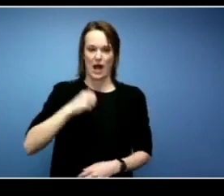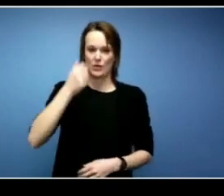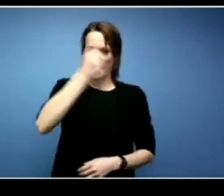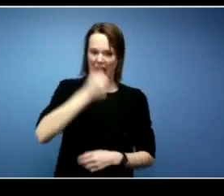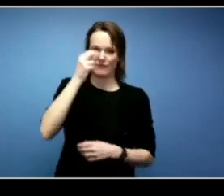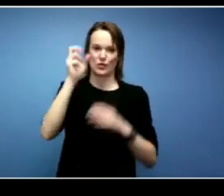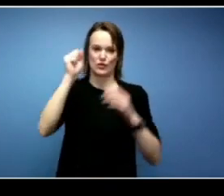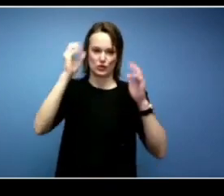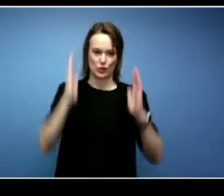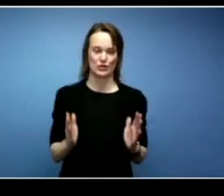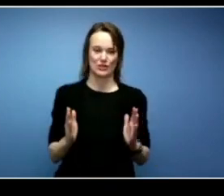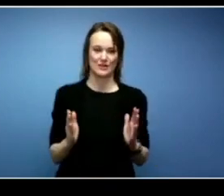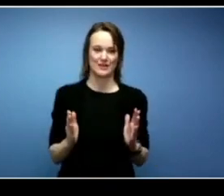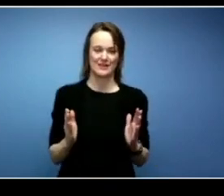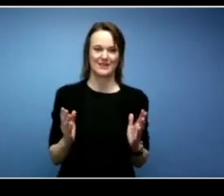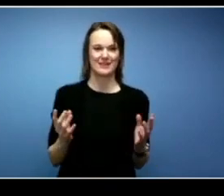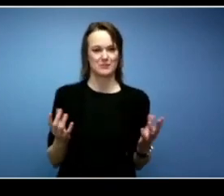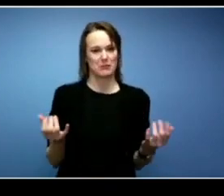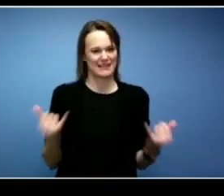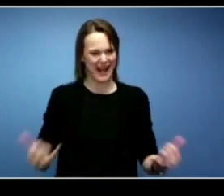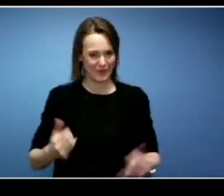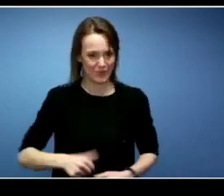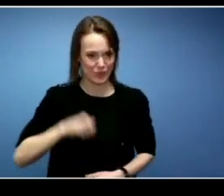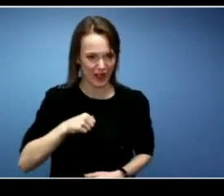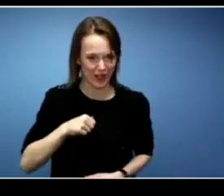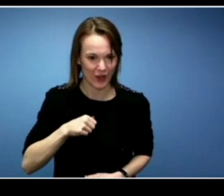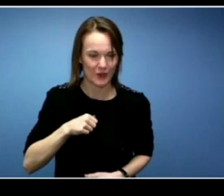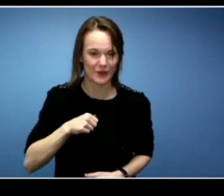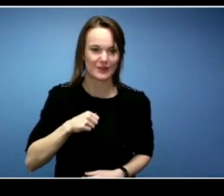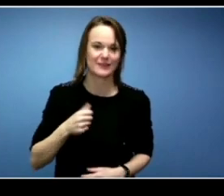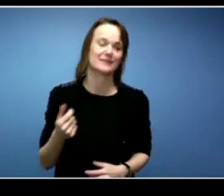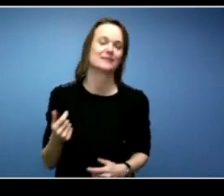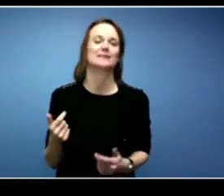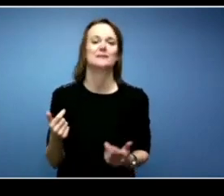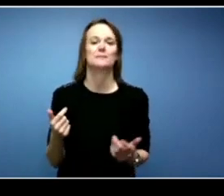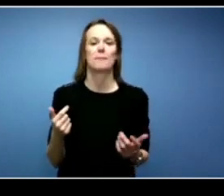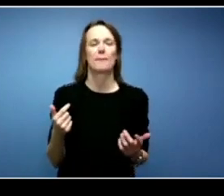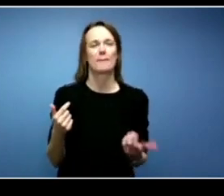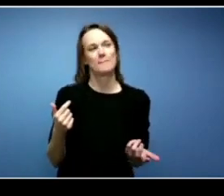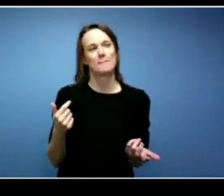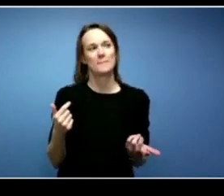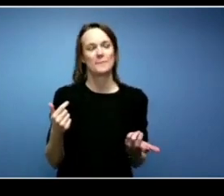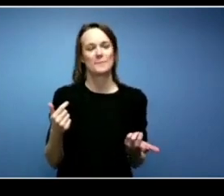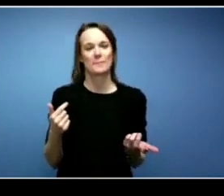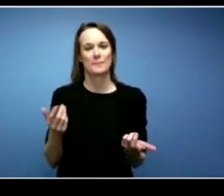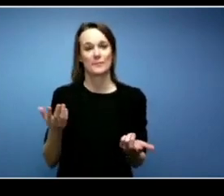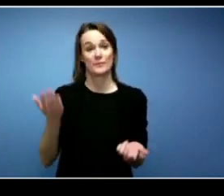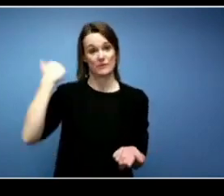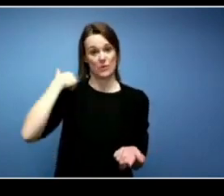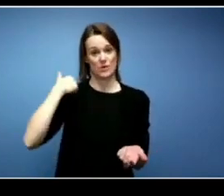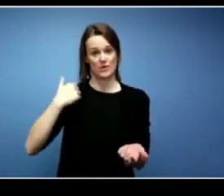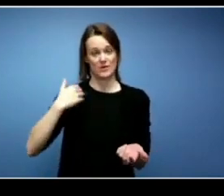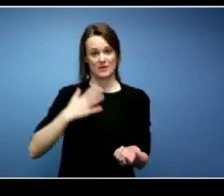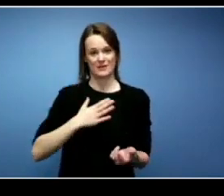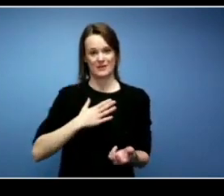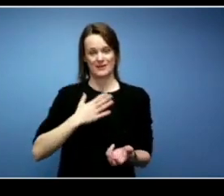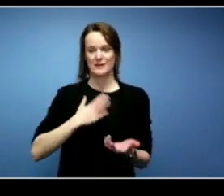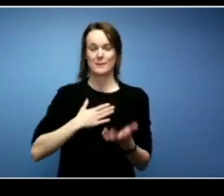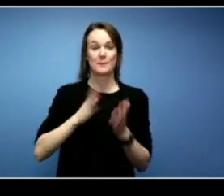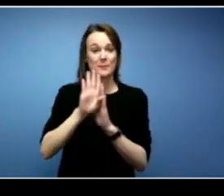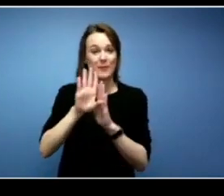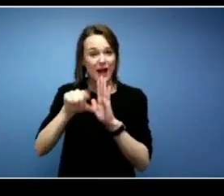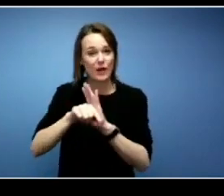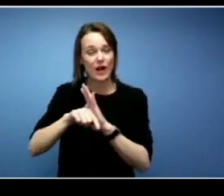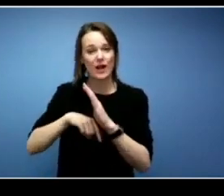I'm proud because there was a time in my life where I didn't fully understand my heritage. Growing up in